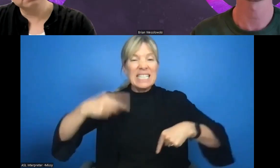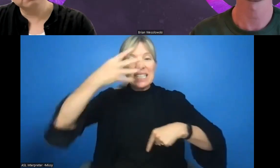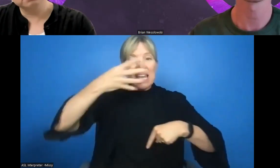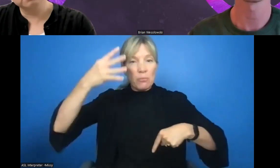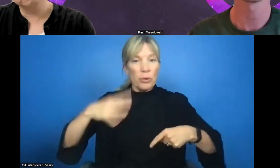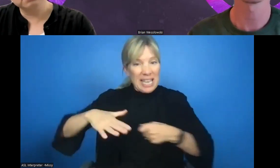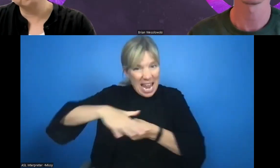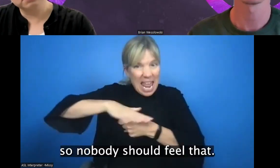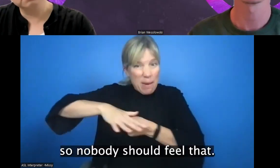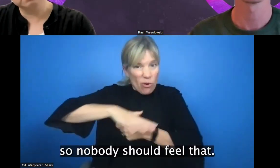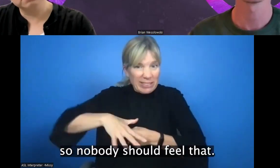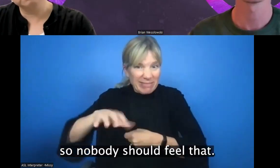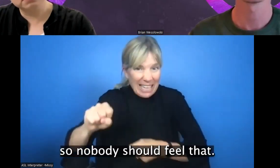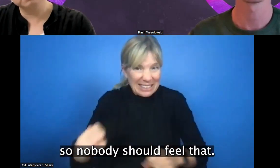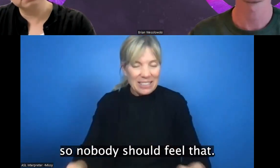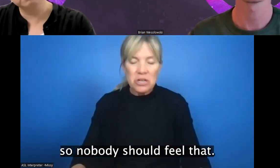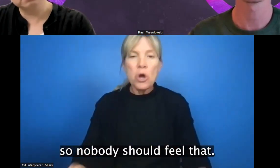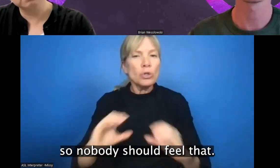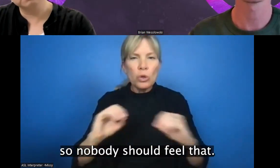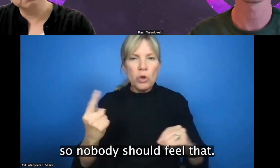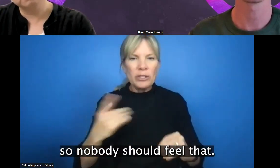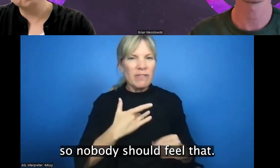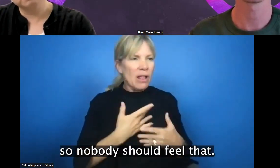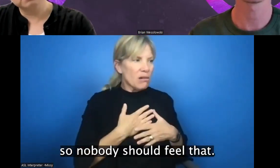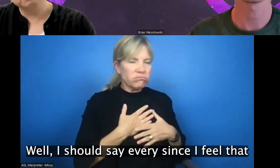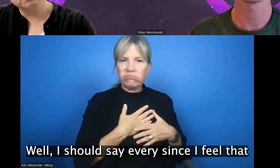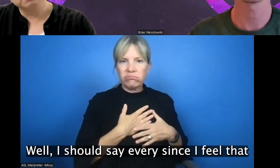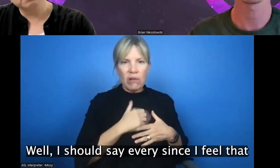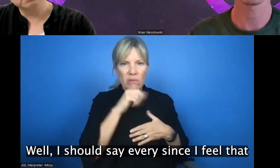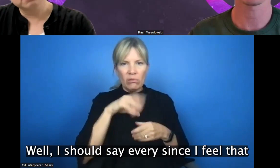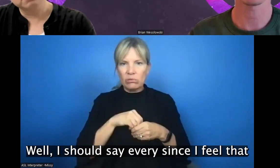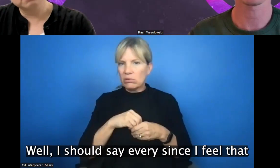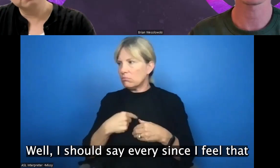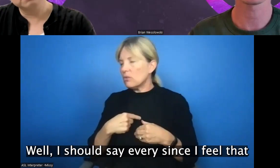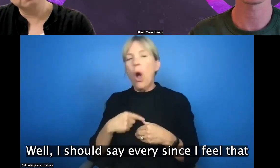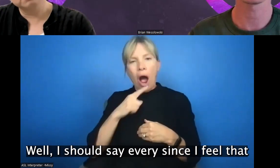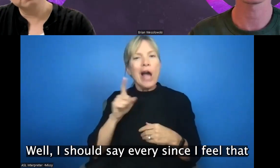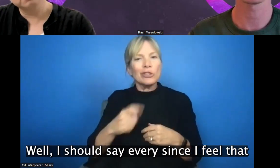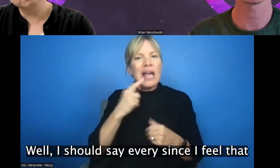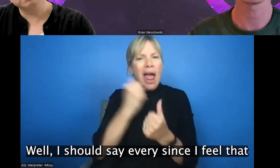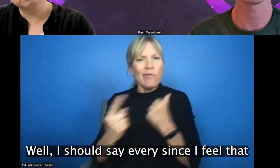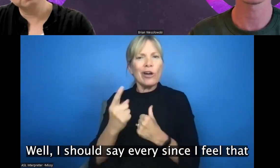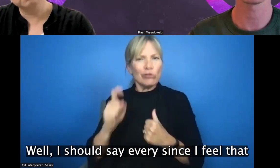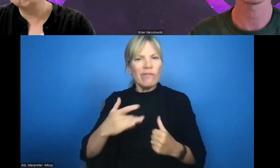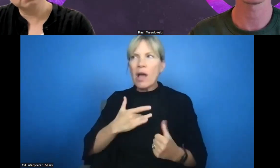neighborhood. So nobody should feel that, well, I should say everybody should feel that